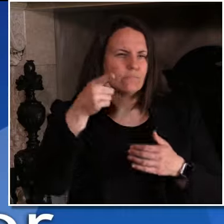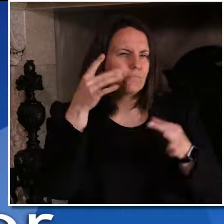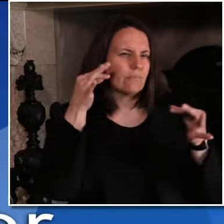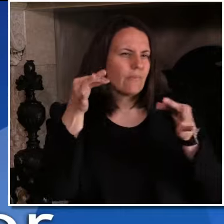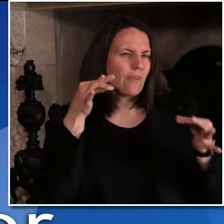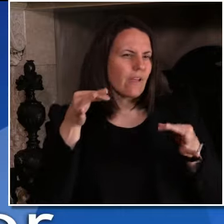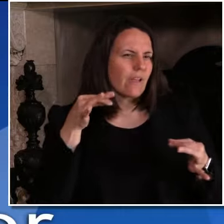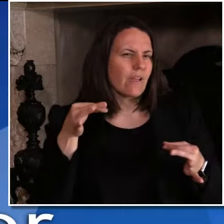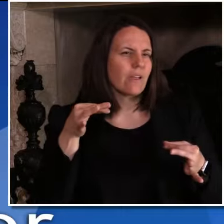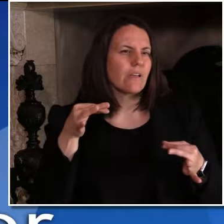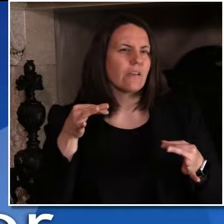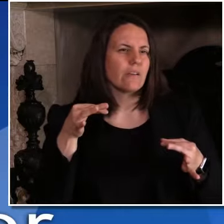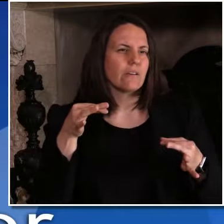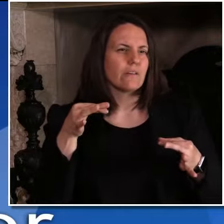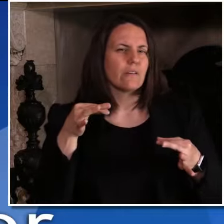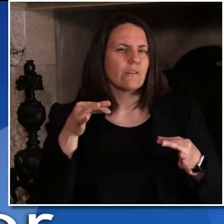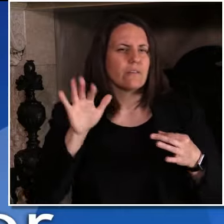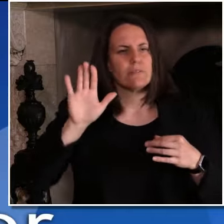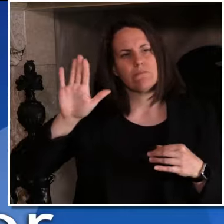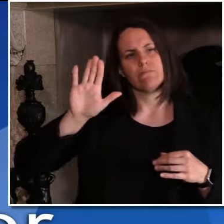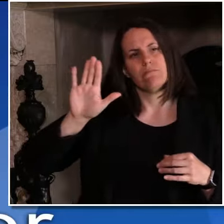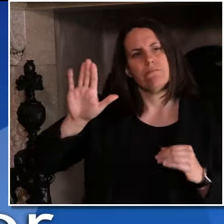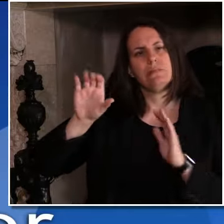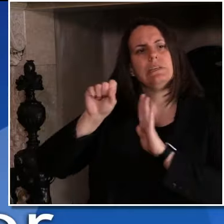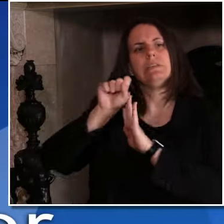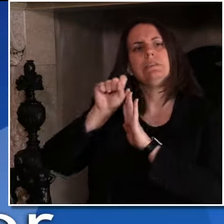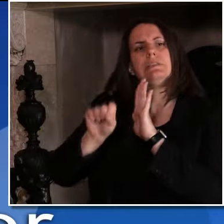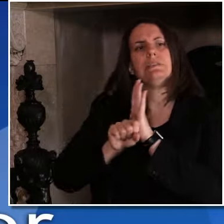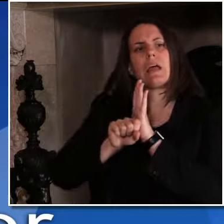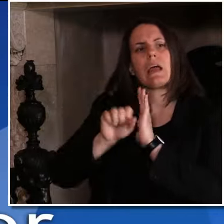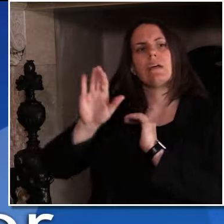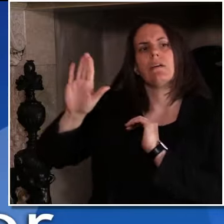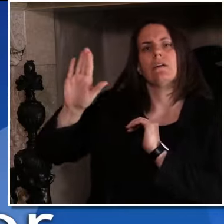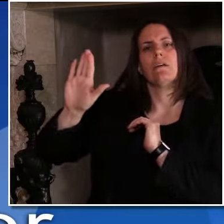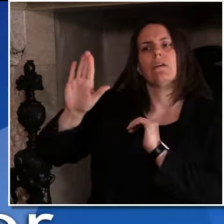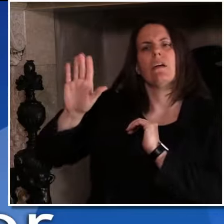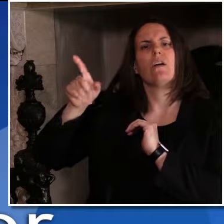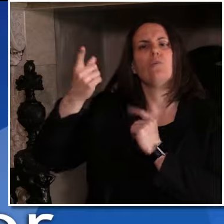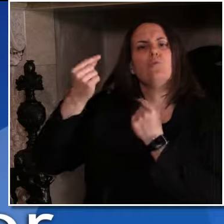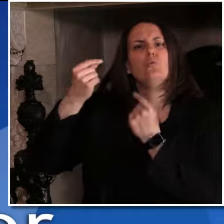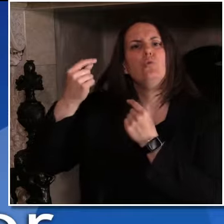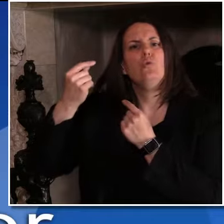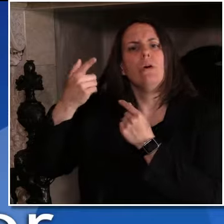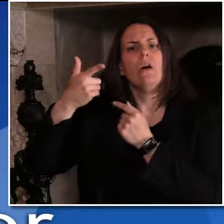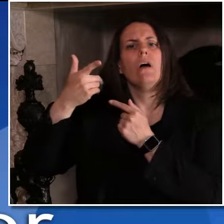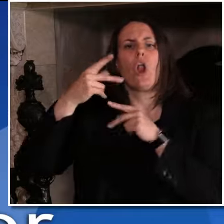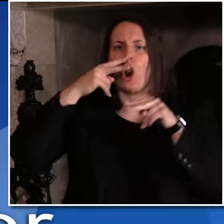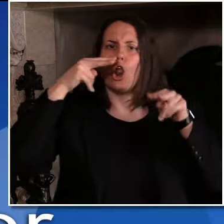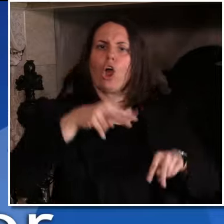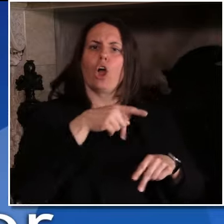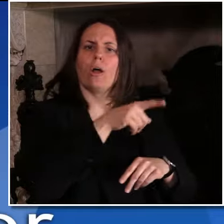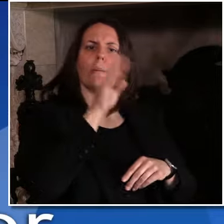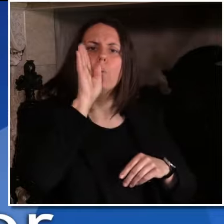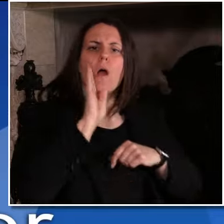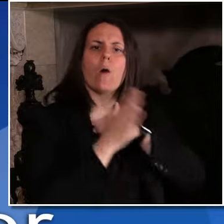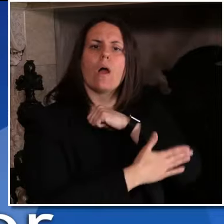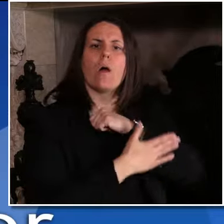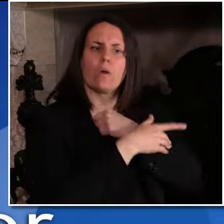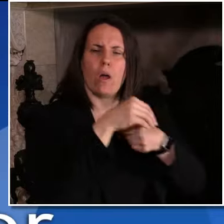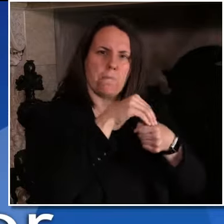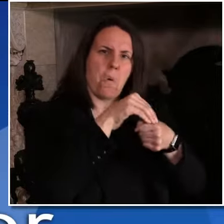involved in the outbreak that we're seeing up here in Brown County. Just wondering if DHS officials are up here trying to help out at all,